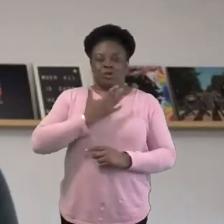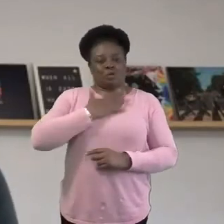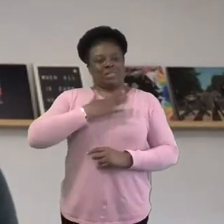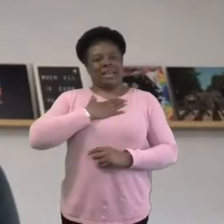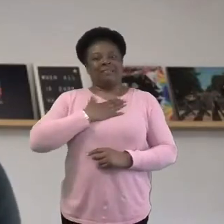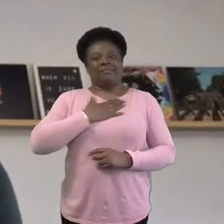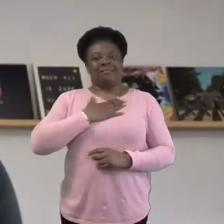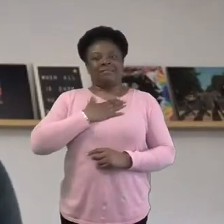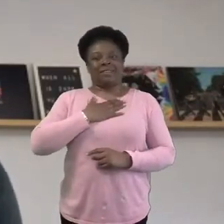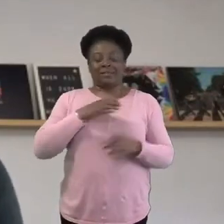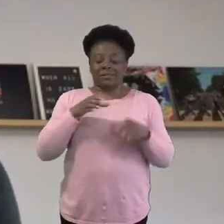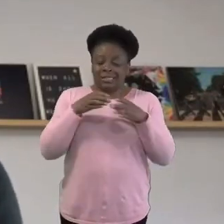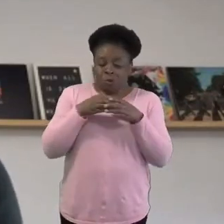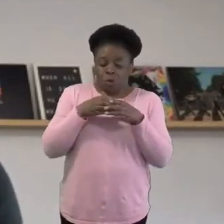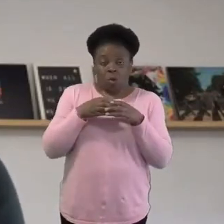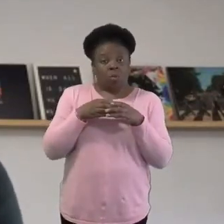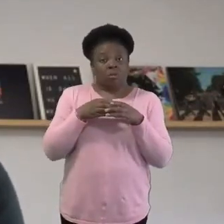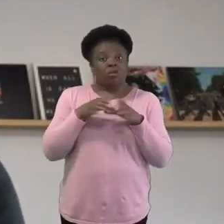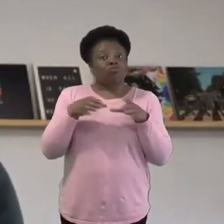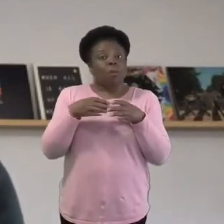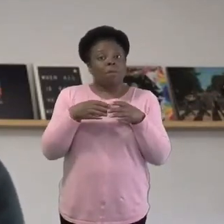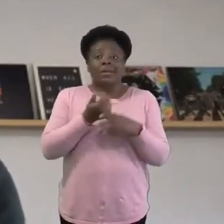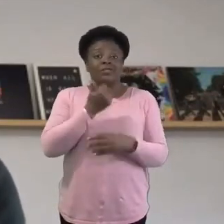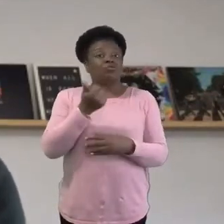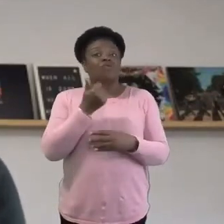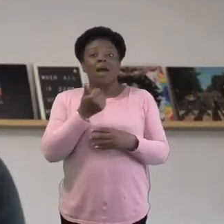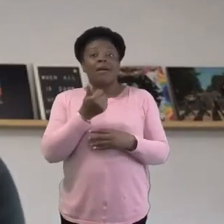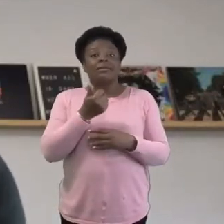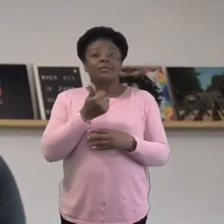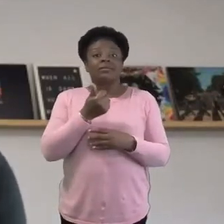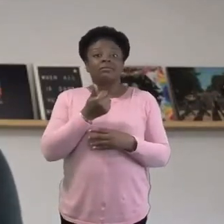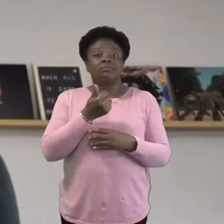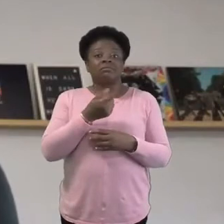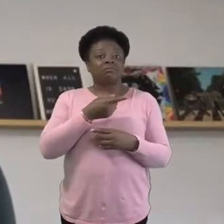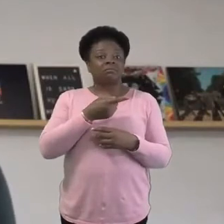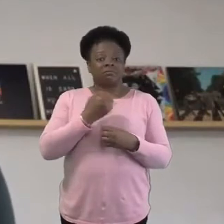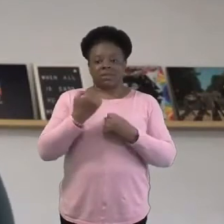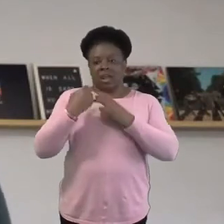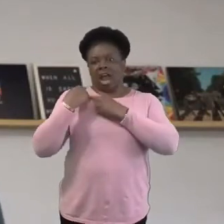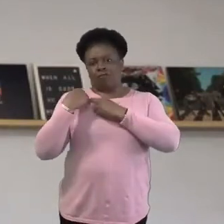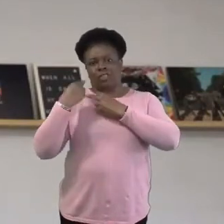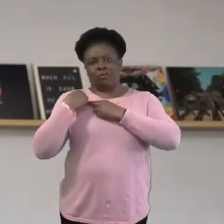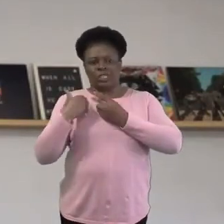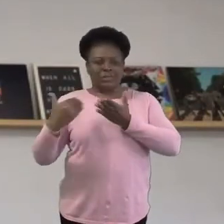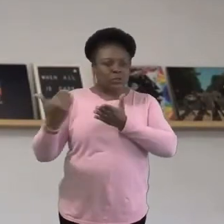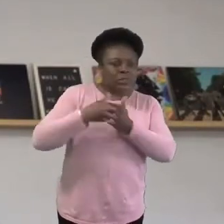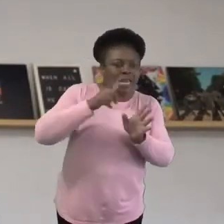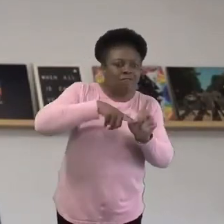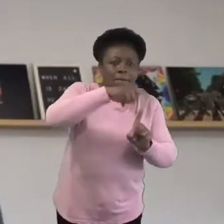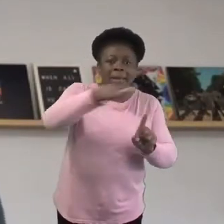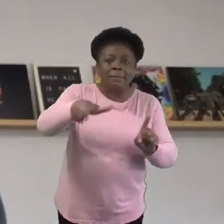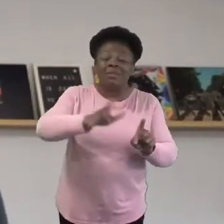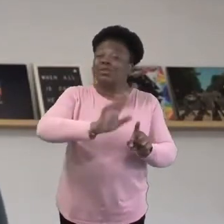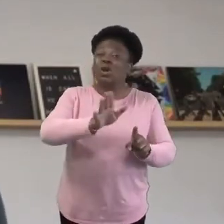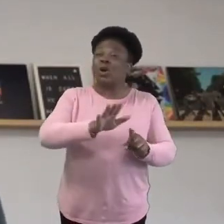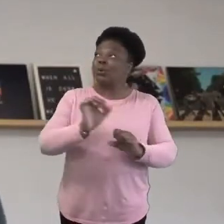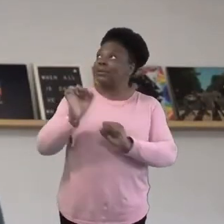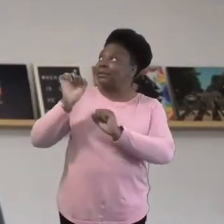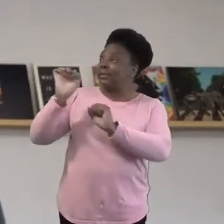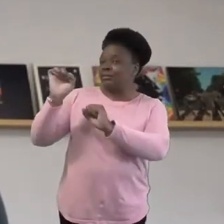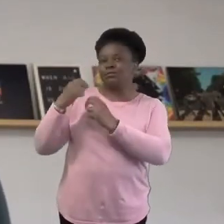not always better. And it isn't our job to save young people anyway. It's God's. Our job is to